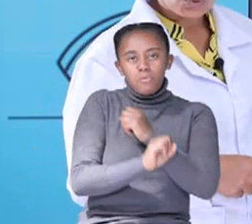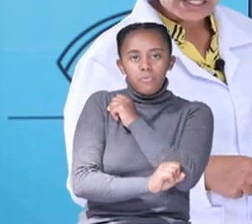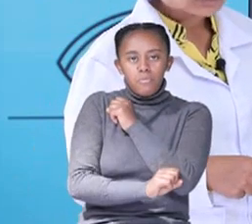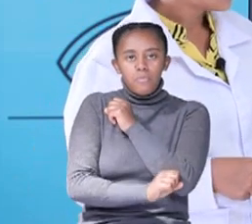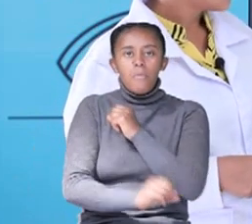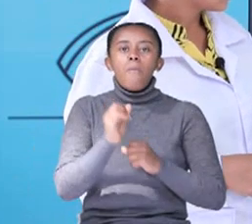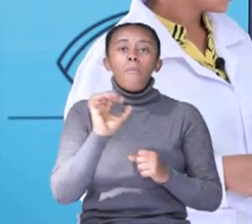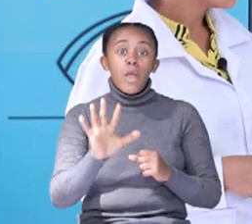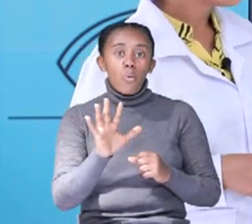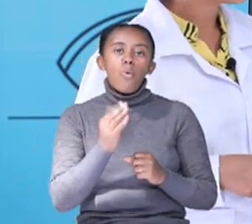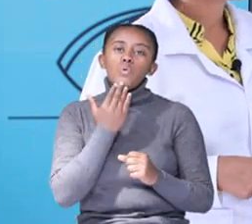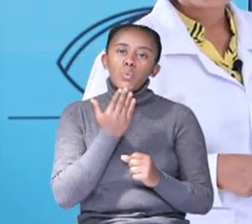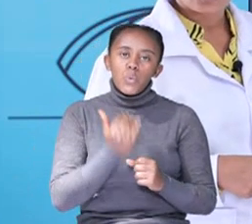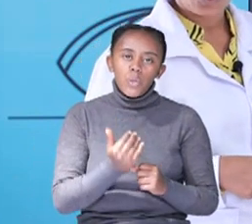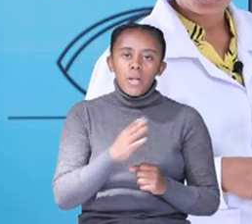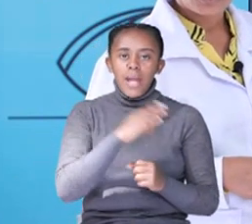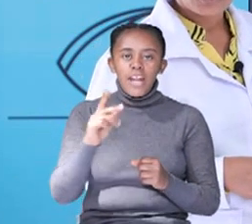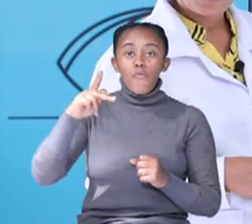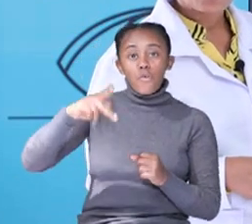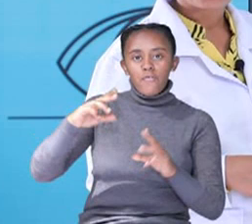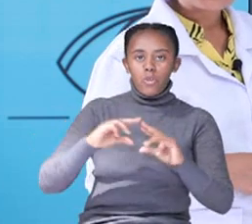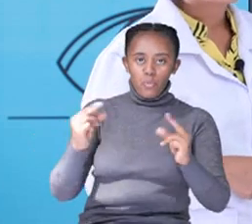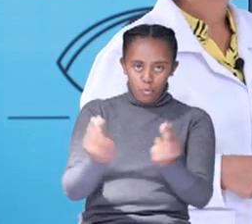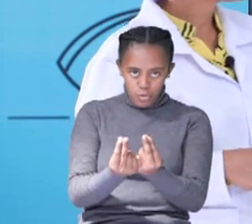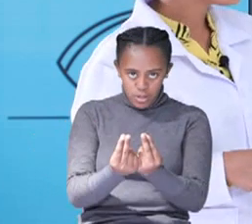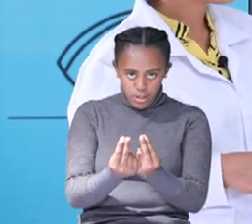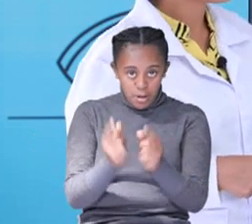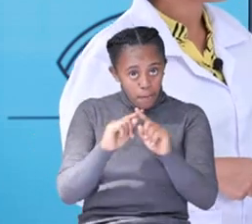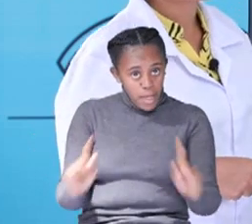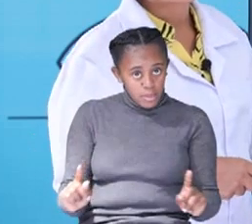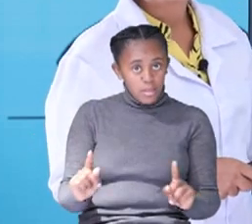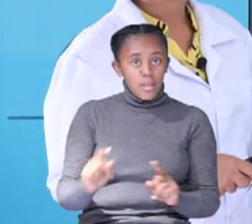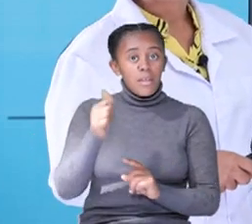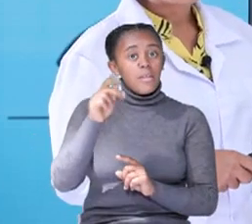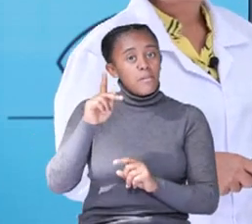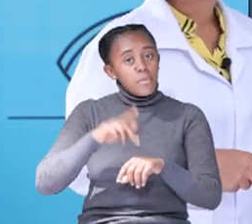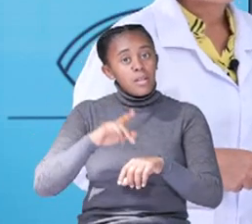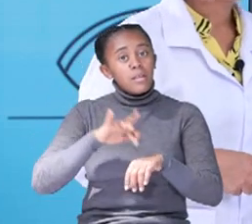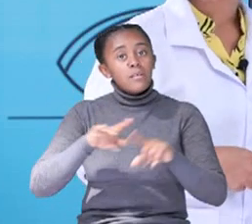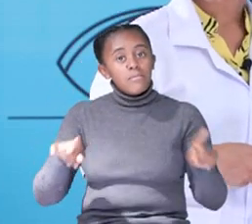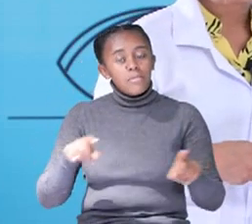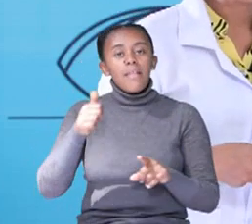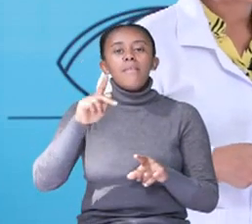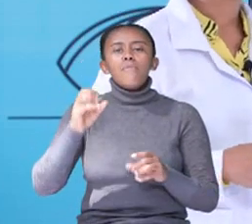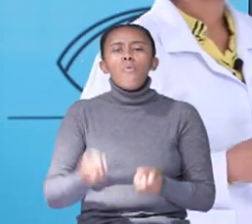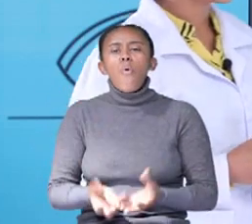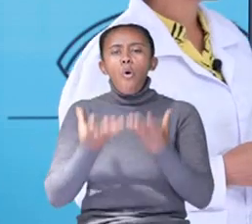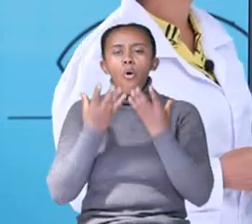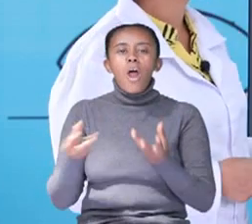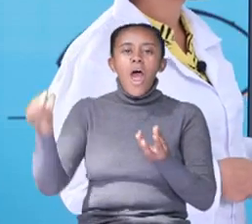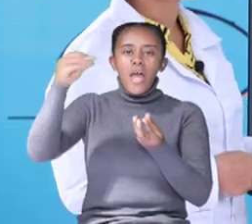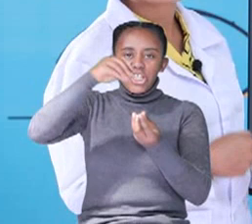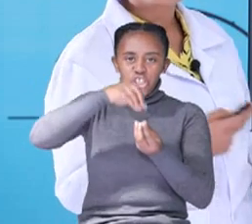pentose sugar, and phosphate group. But in case of ATP, ATP has more